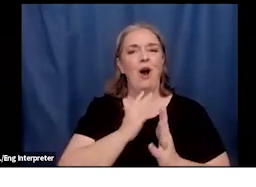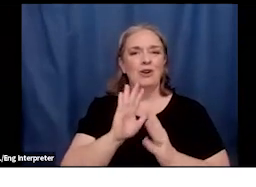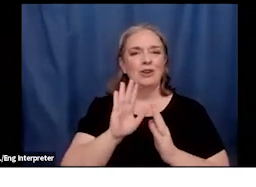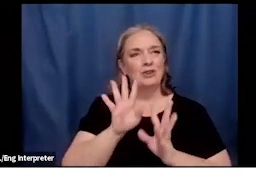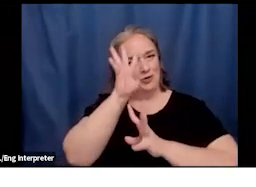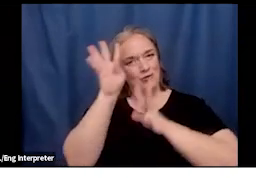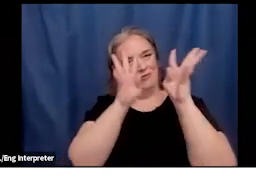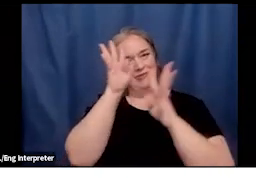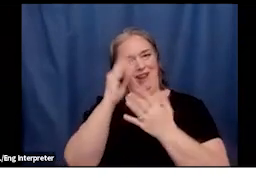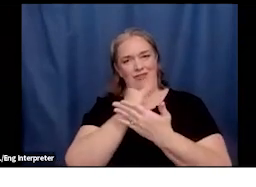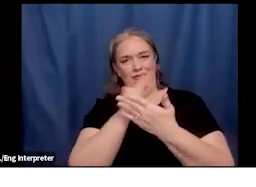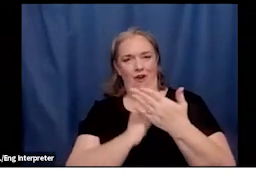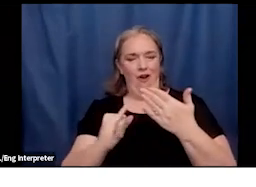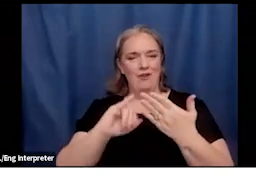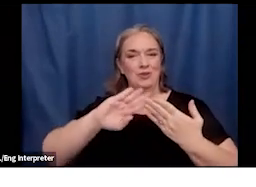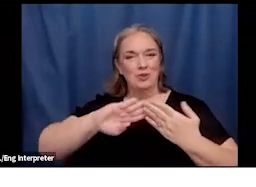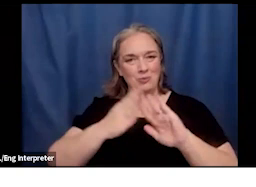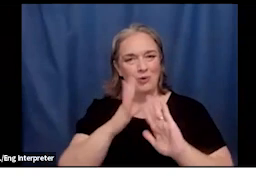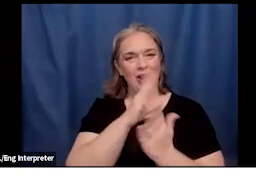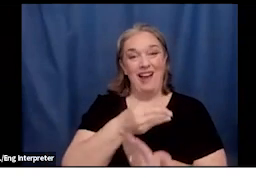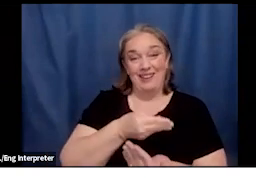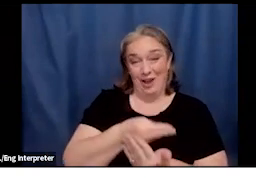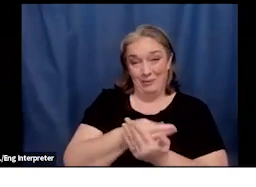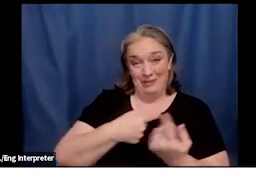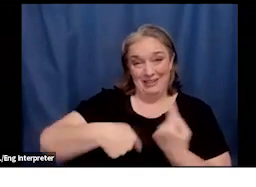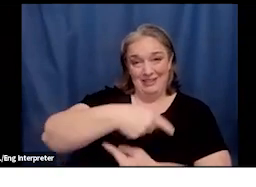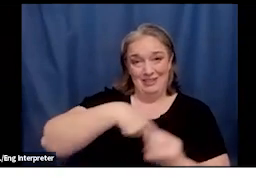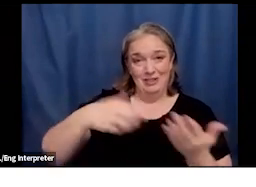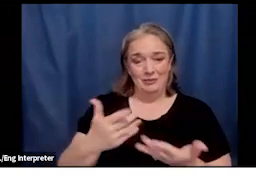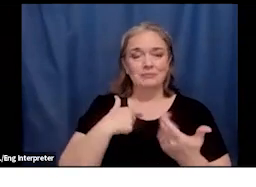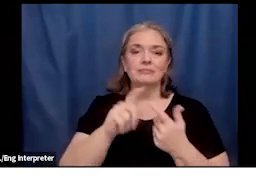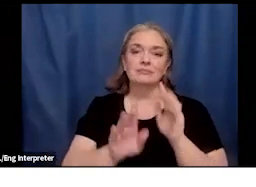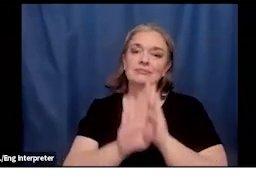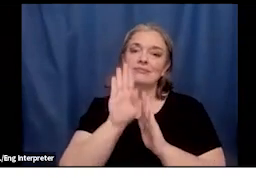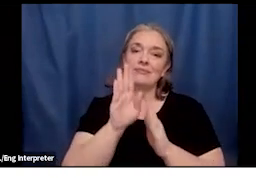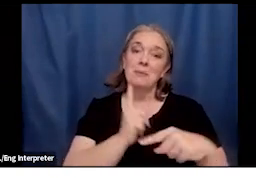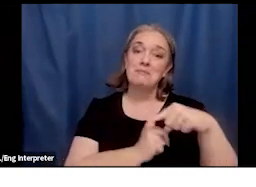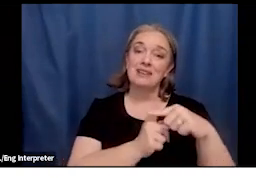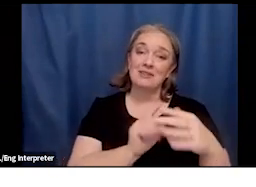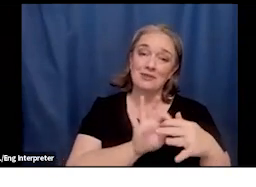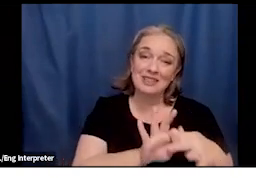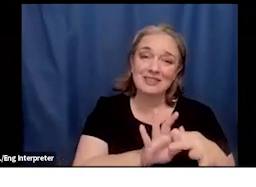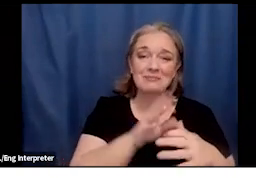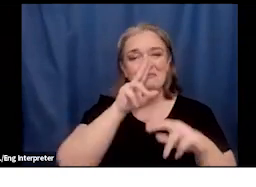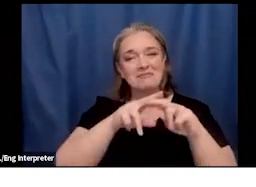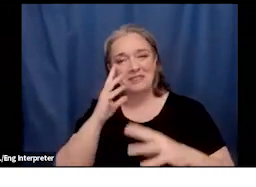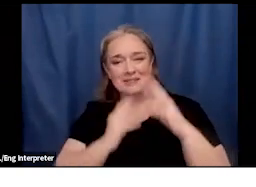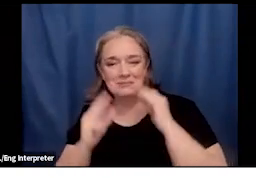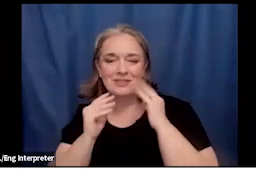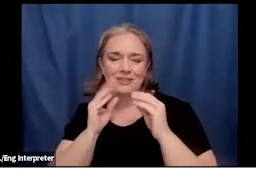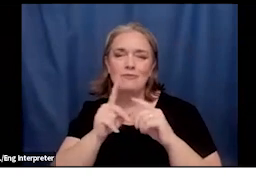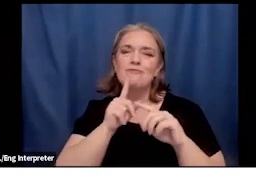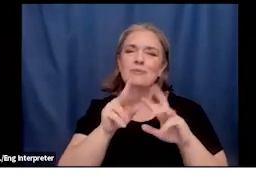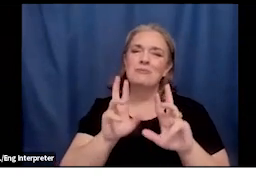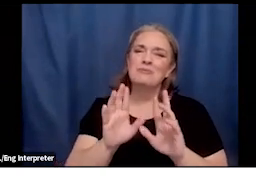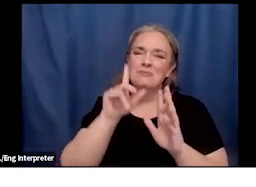we hope that this program brings people together, builds positive relationships, fun experiences, in hopes